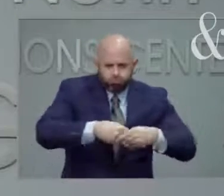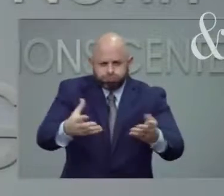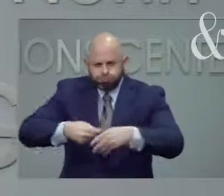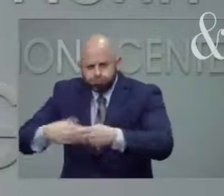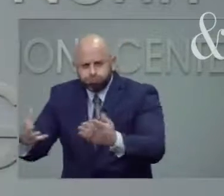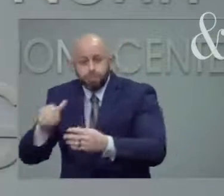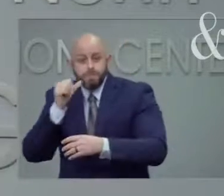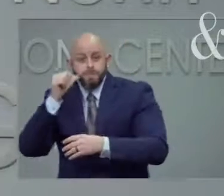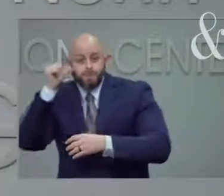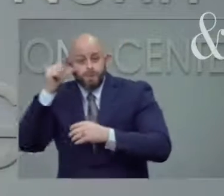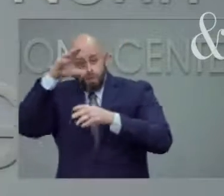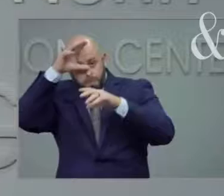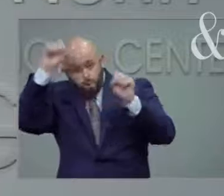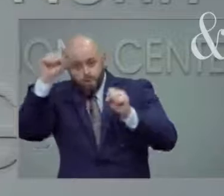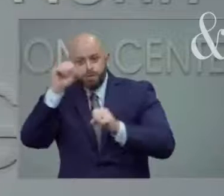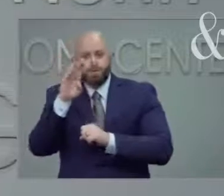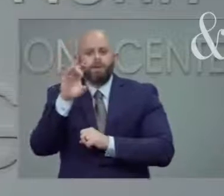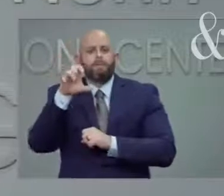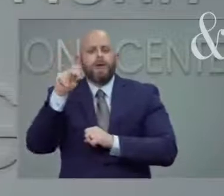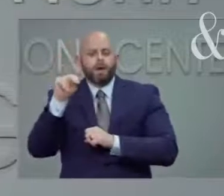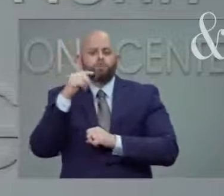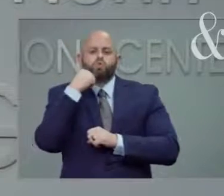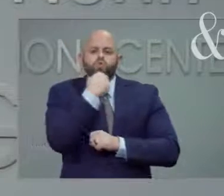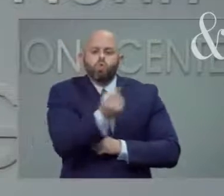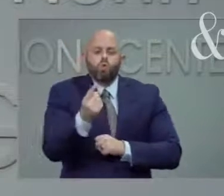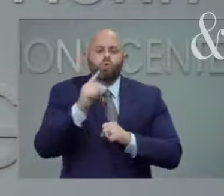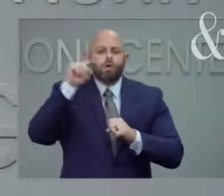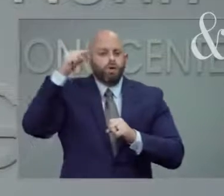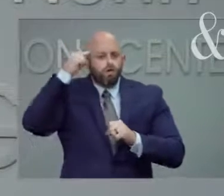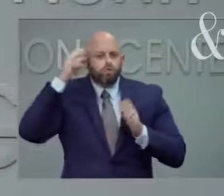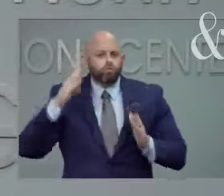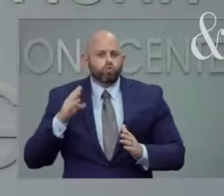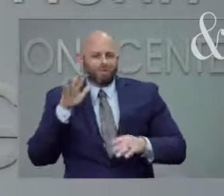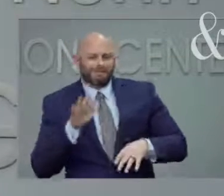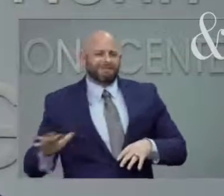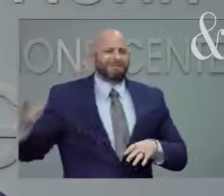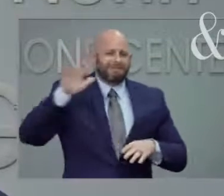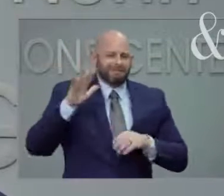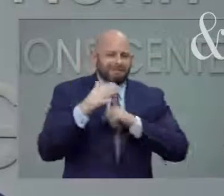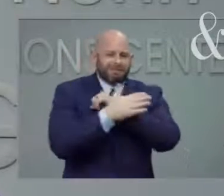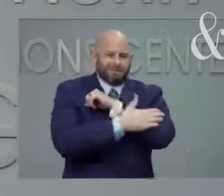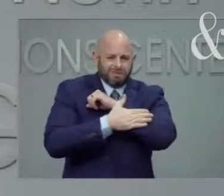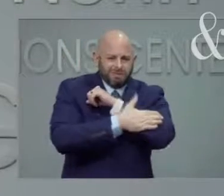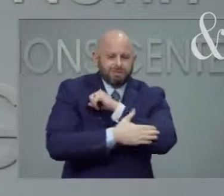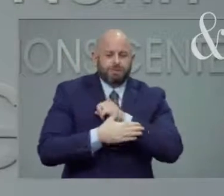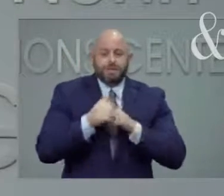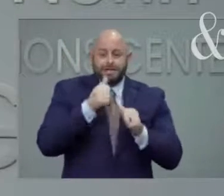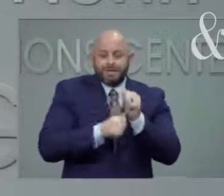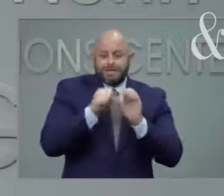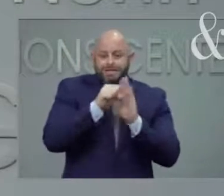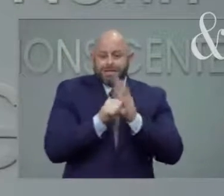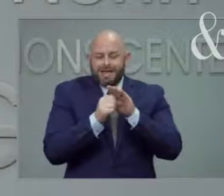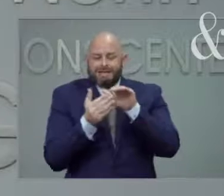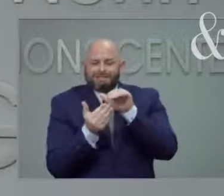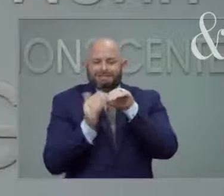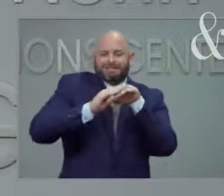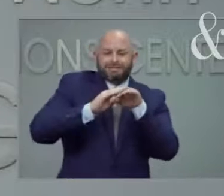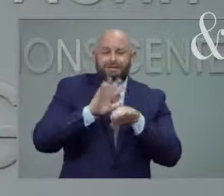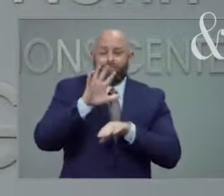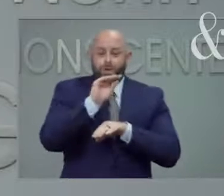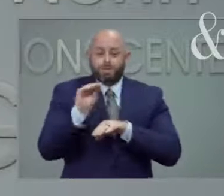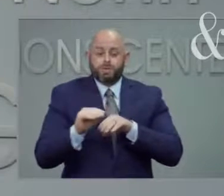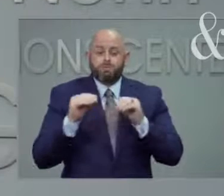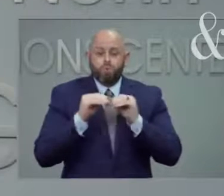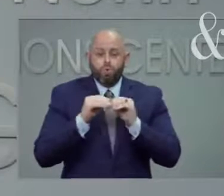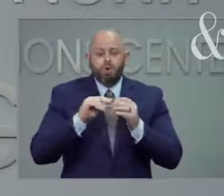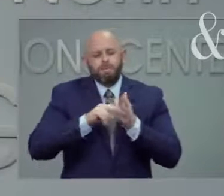Biden administration told governors across the country that each state would receive 5% more vaccine, which